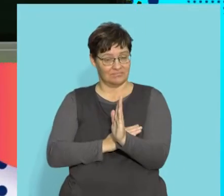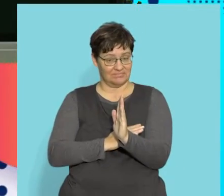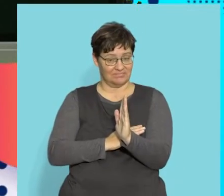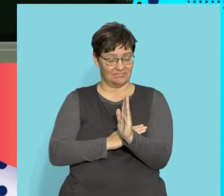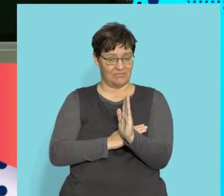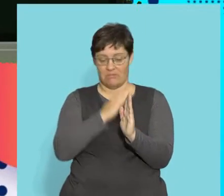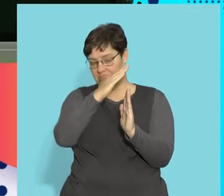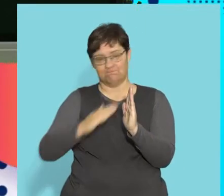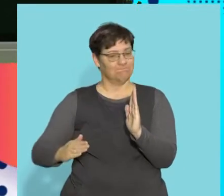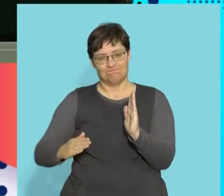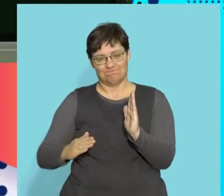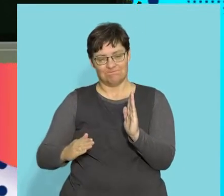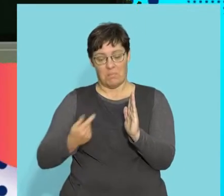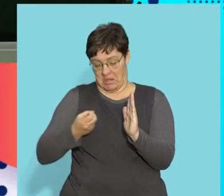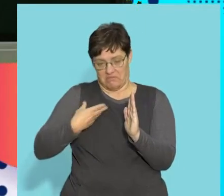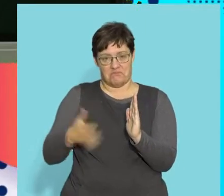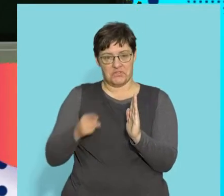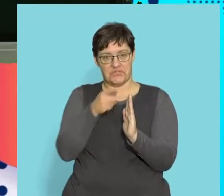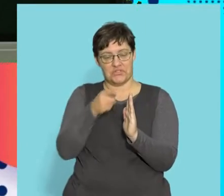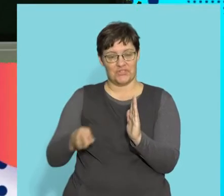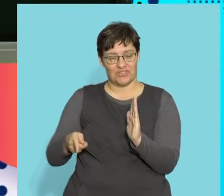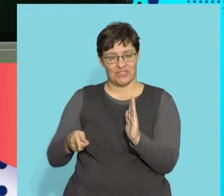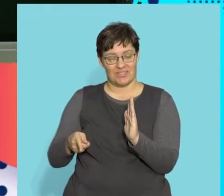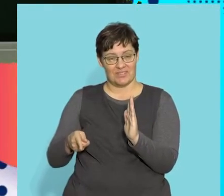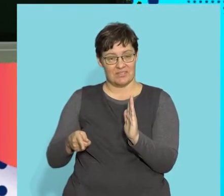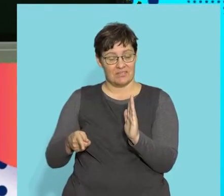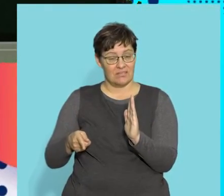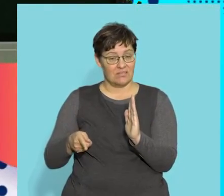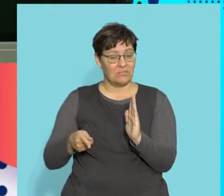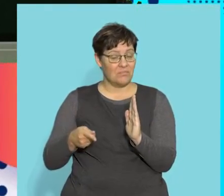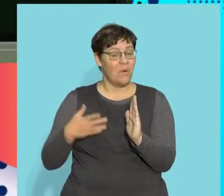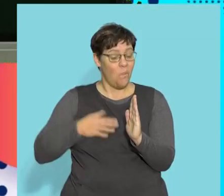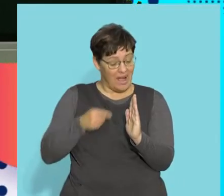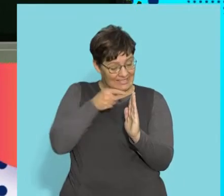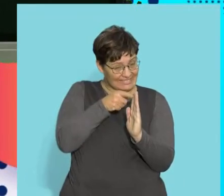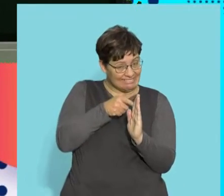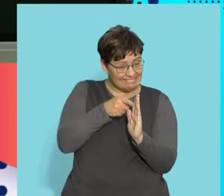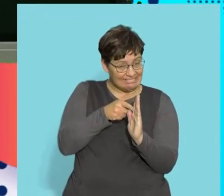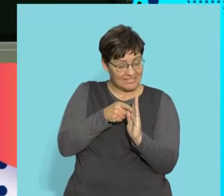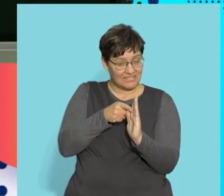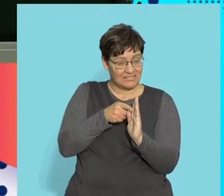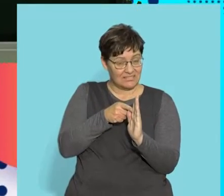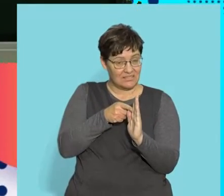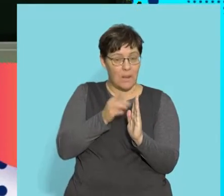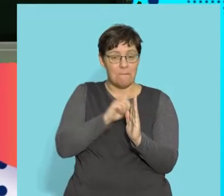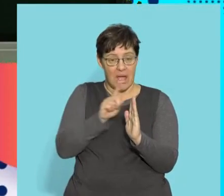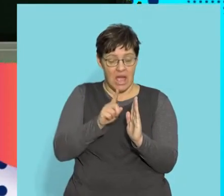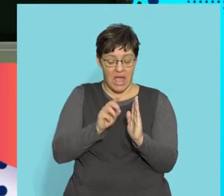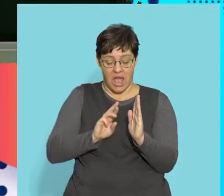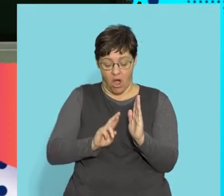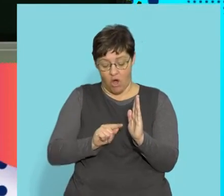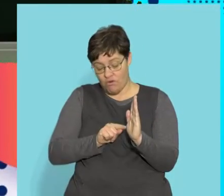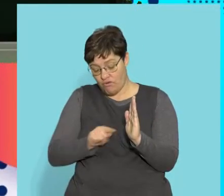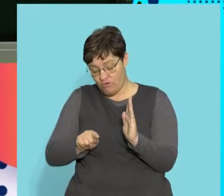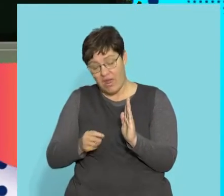the perpendicular height. So I'm going to ask you, if I want the perpendicular height and I've